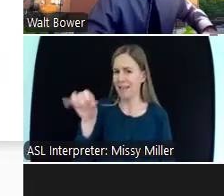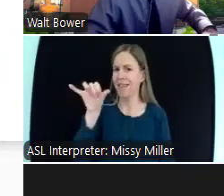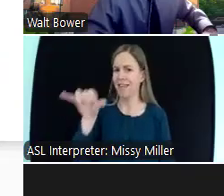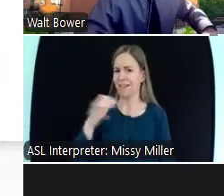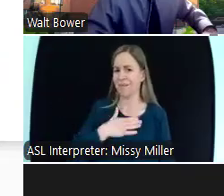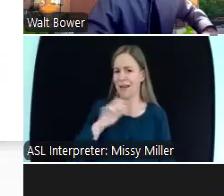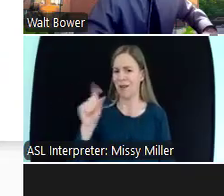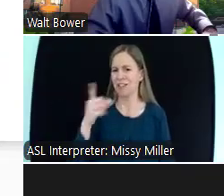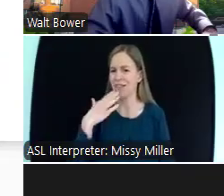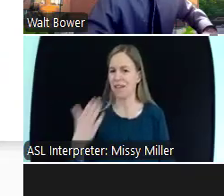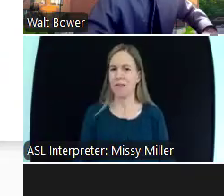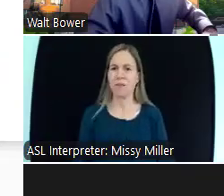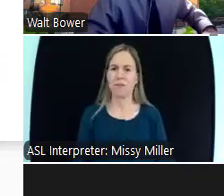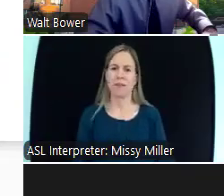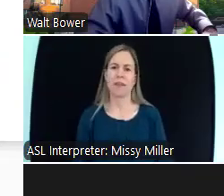question.